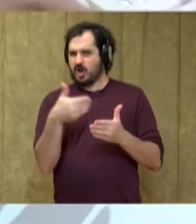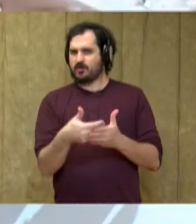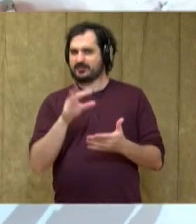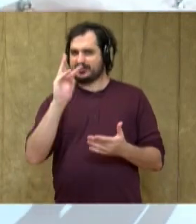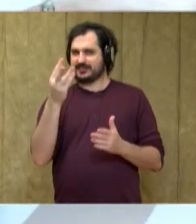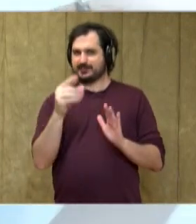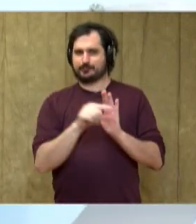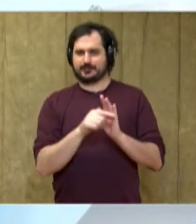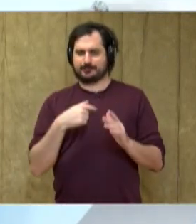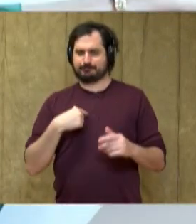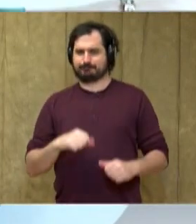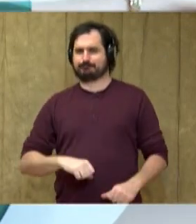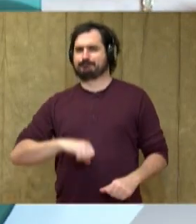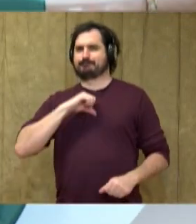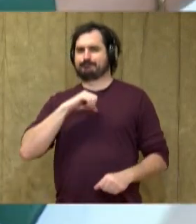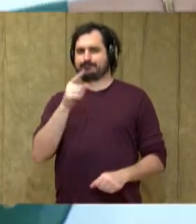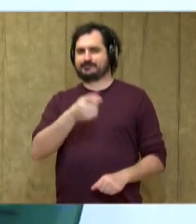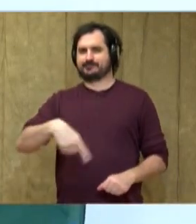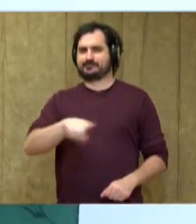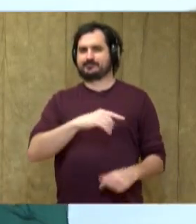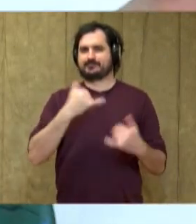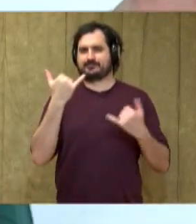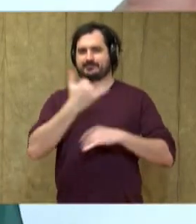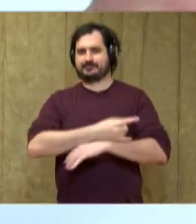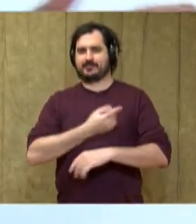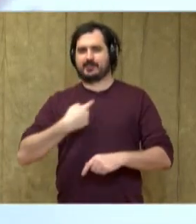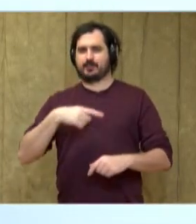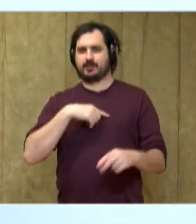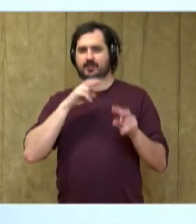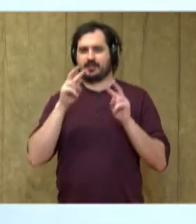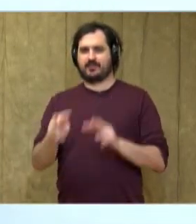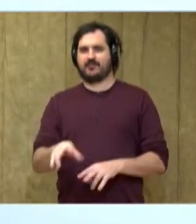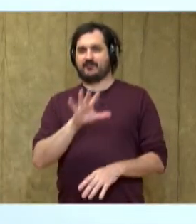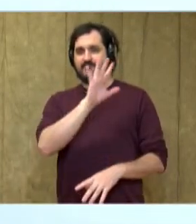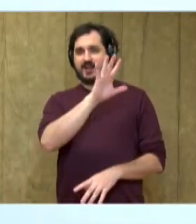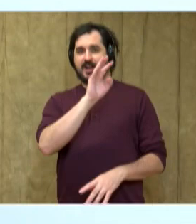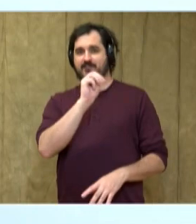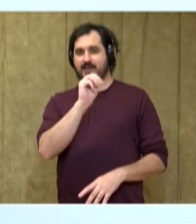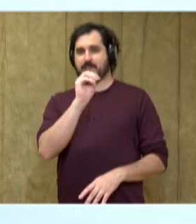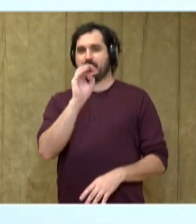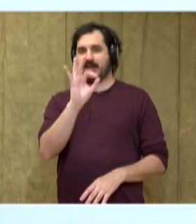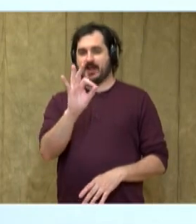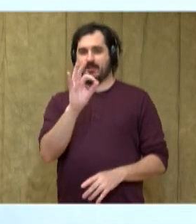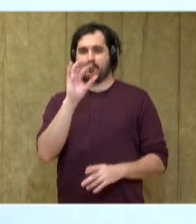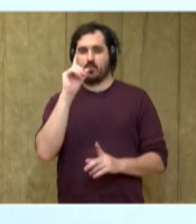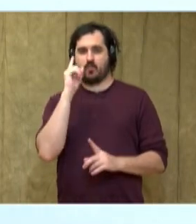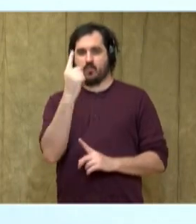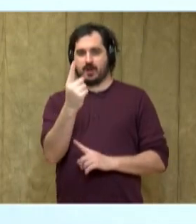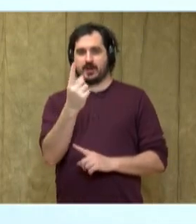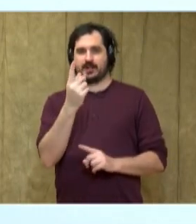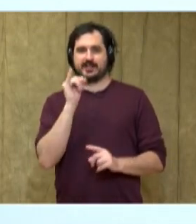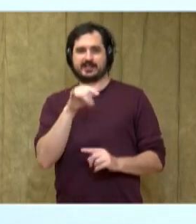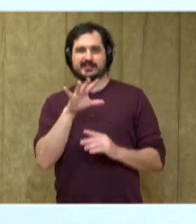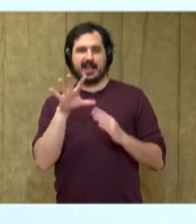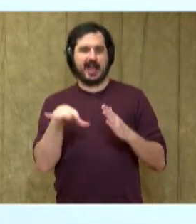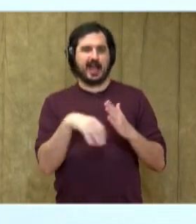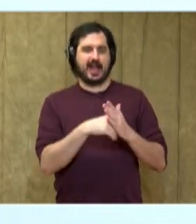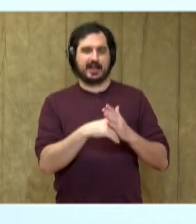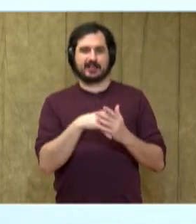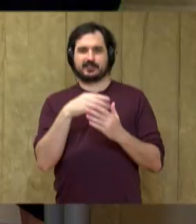we're going to look at 5NF1, which is simply adding and subtracting fractions with